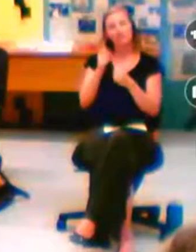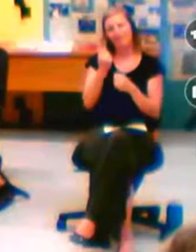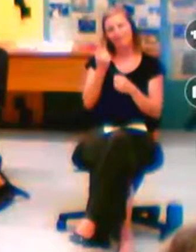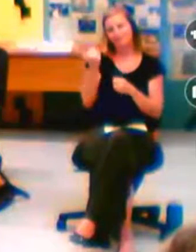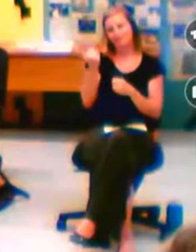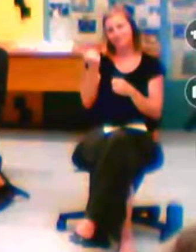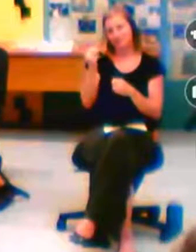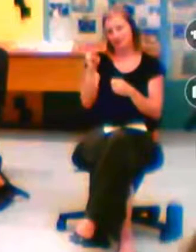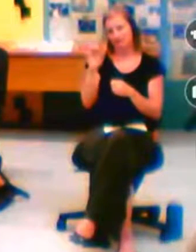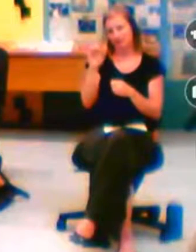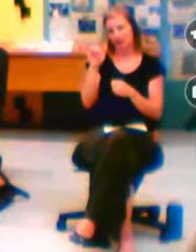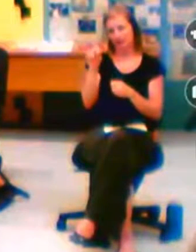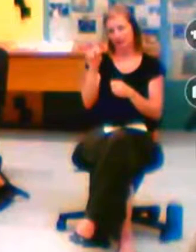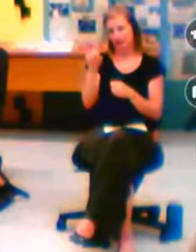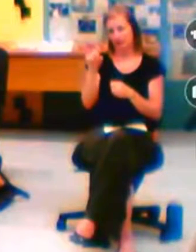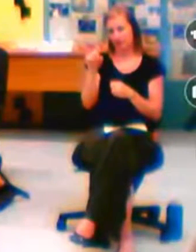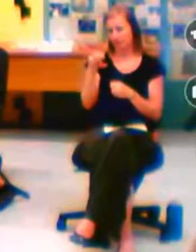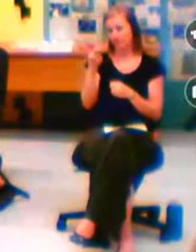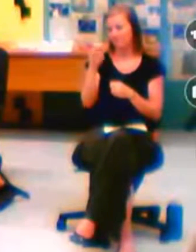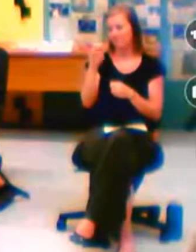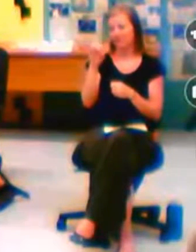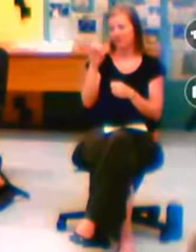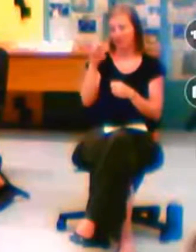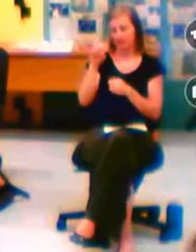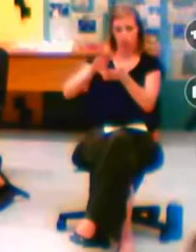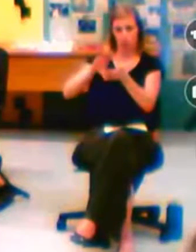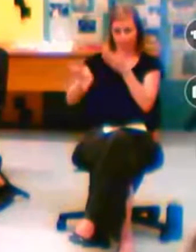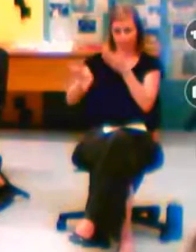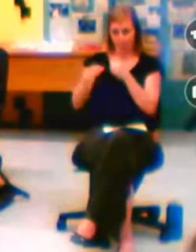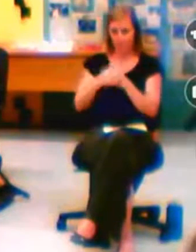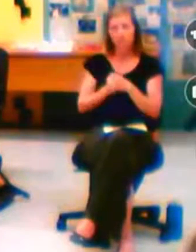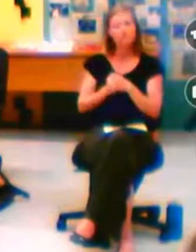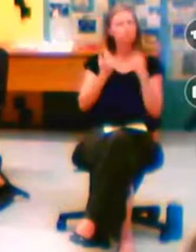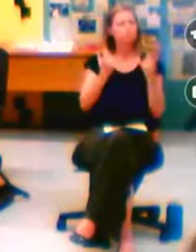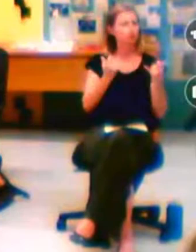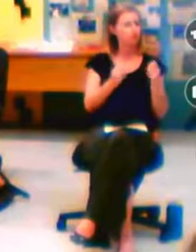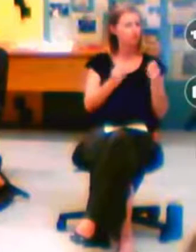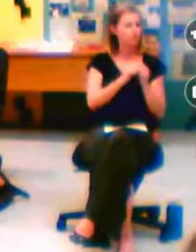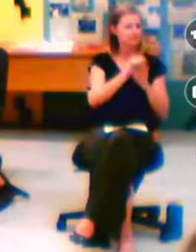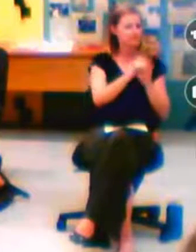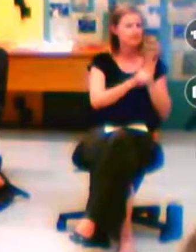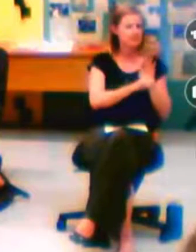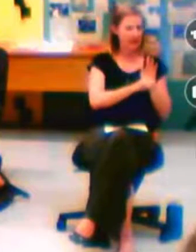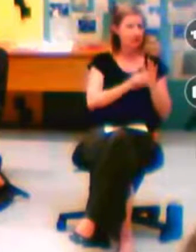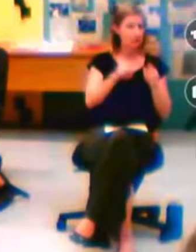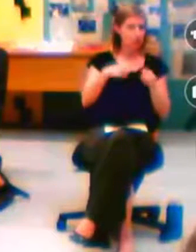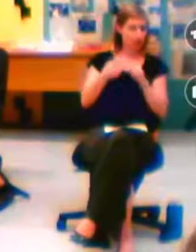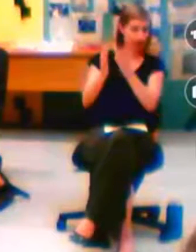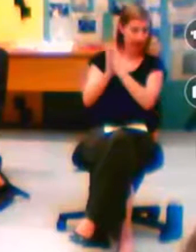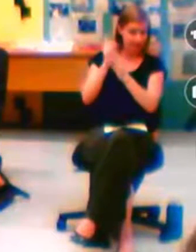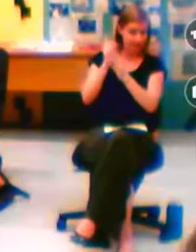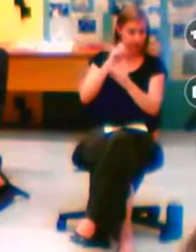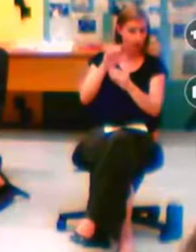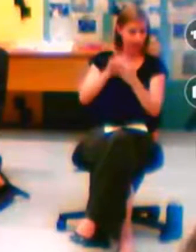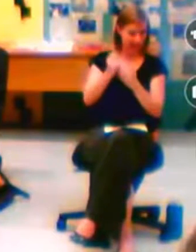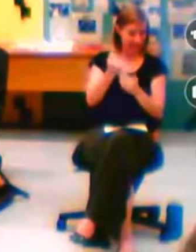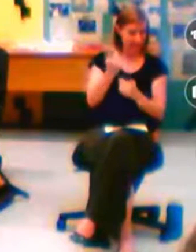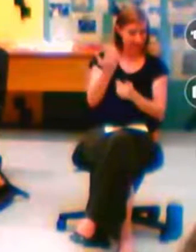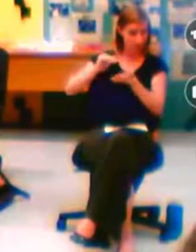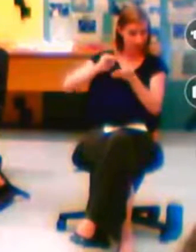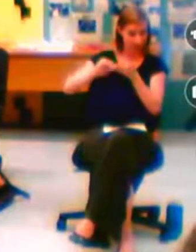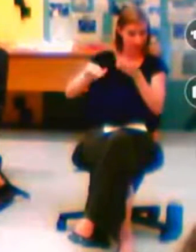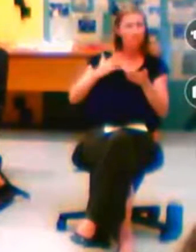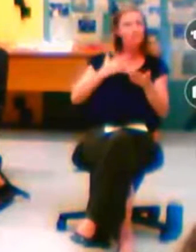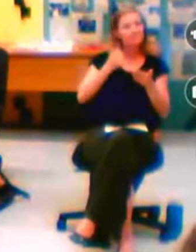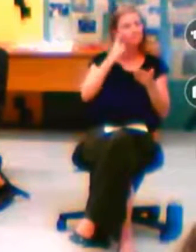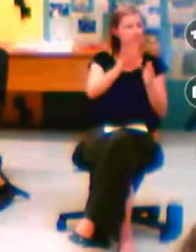So a follow-up that was on my original list, but has come up a couple times now. This would be an 1115 waiver.